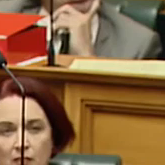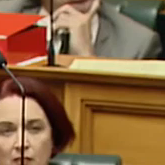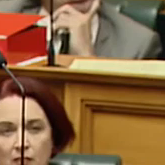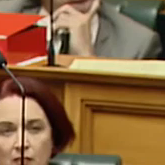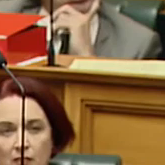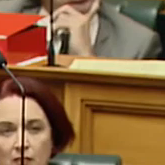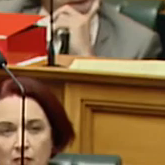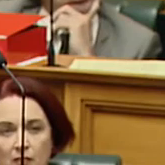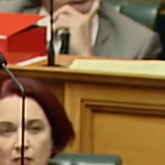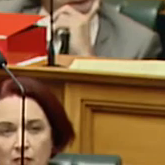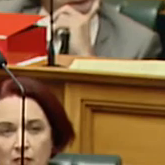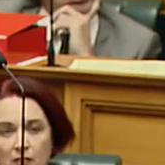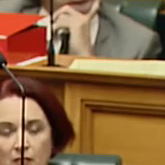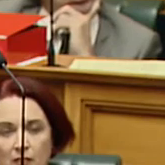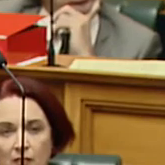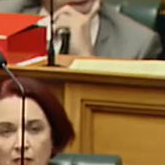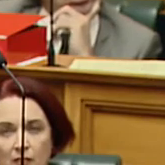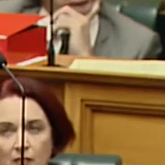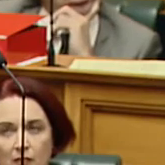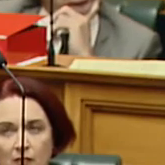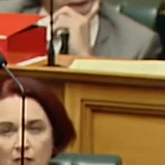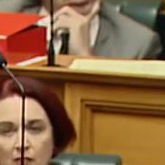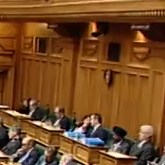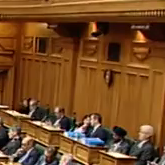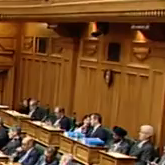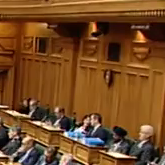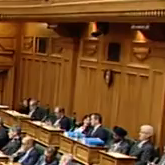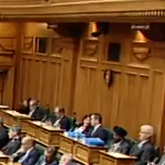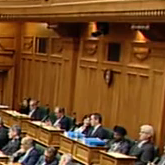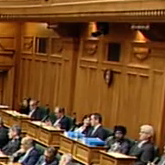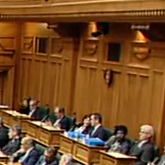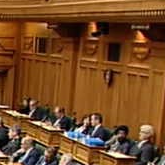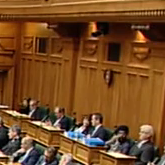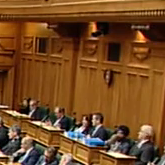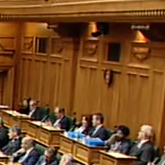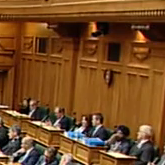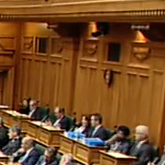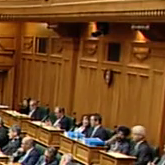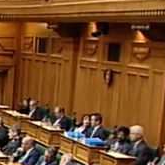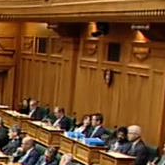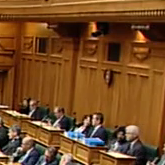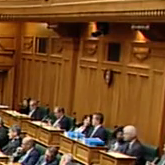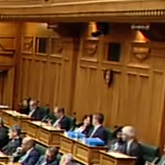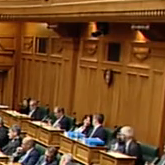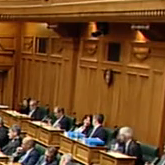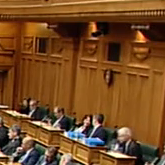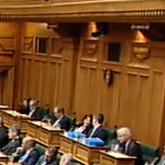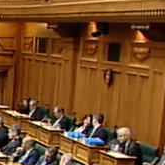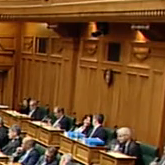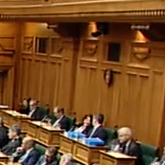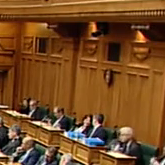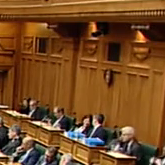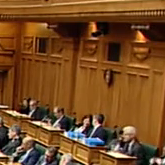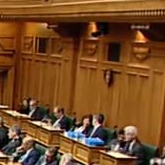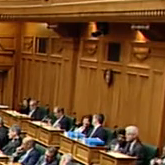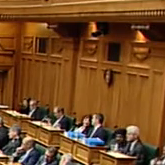Mr Speaker, together we can do this and we can eradicate this disease. Gerry. Let's do this. The House comes to oral questions. Question